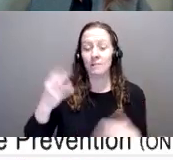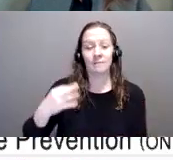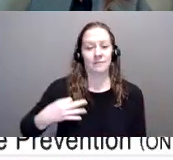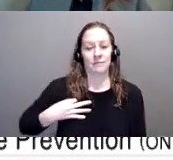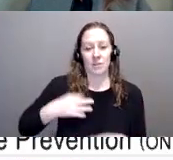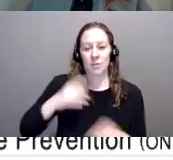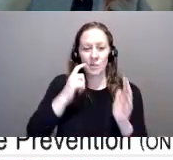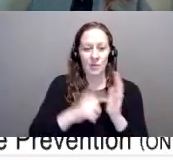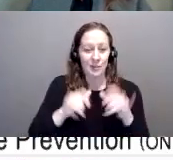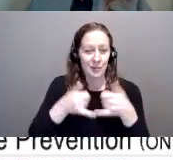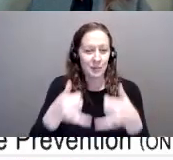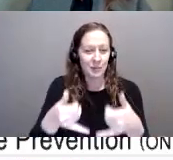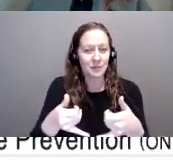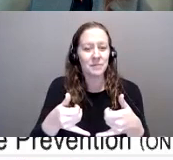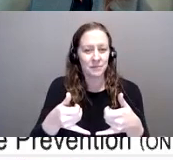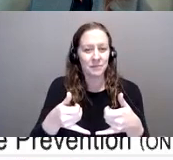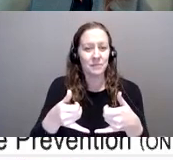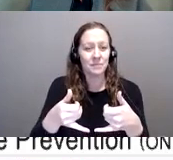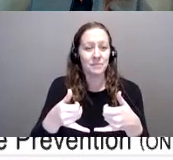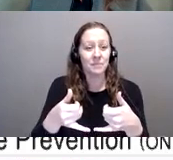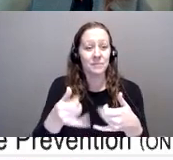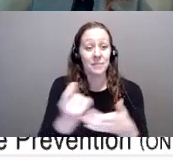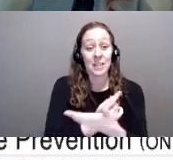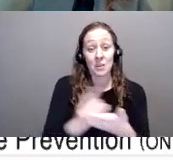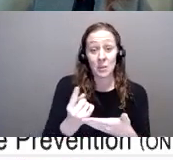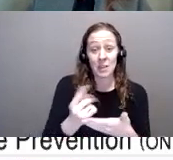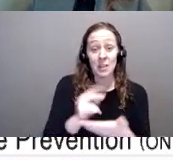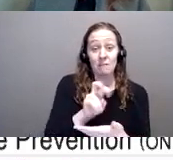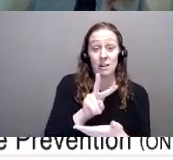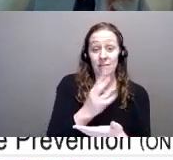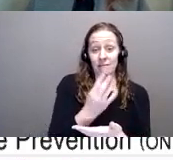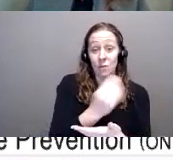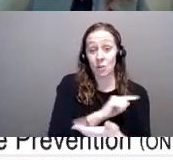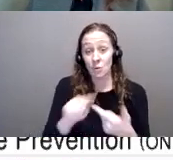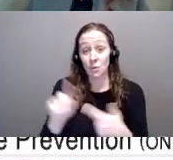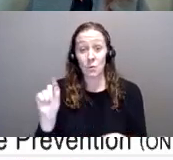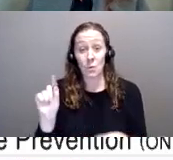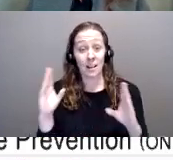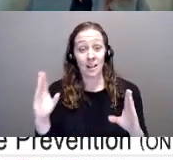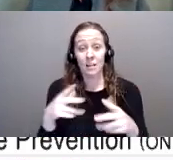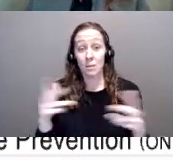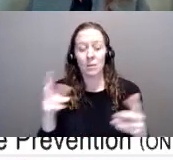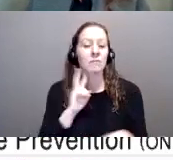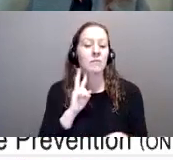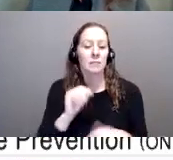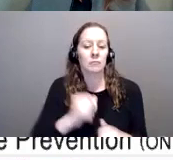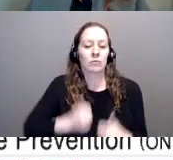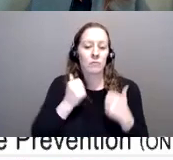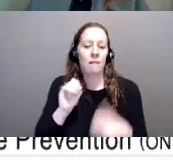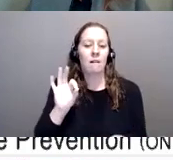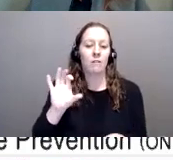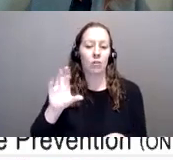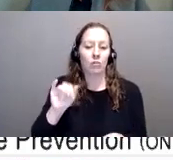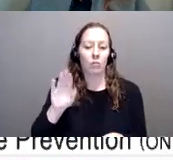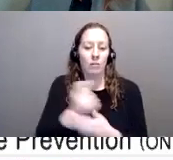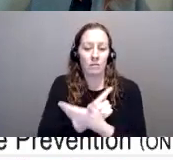Recognition Awards. This week, between November 14th to the 20th, is Victim and Survivors of Crime Week.